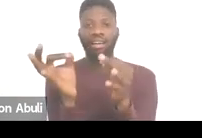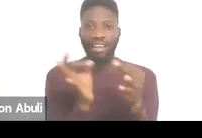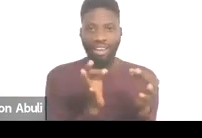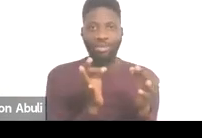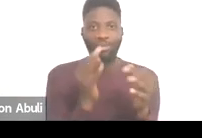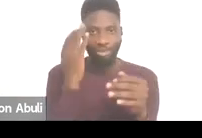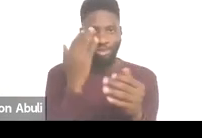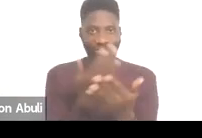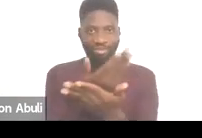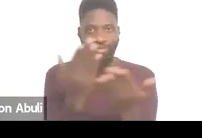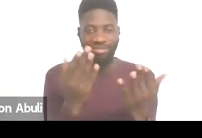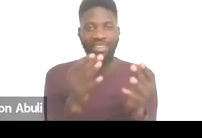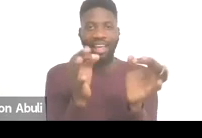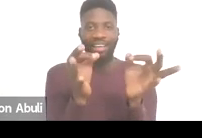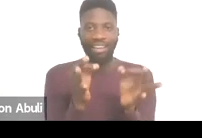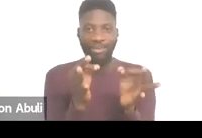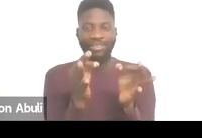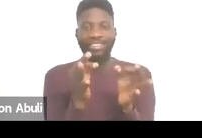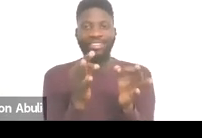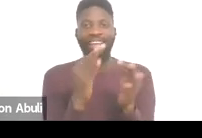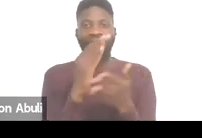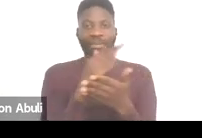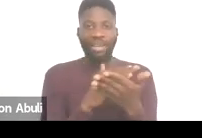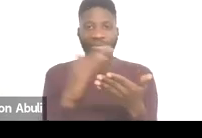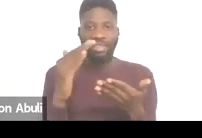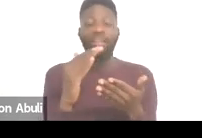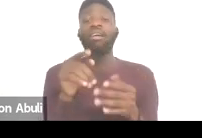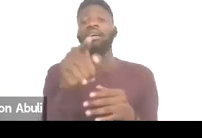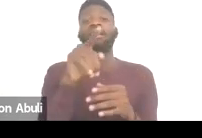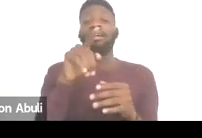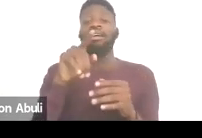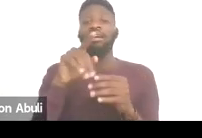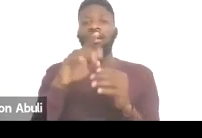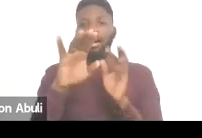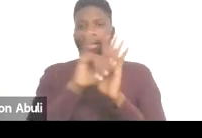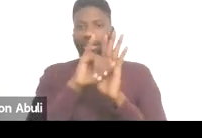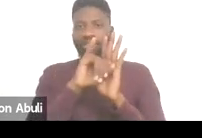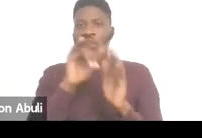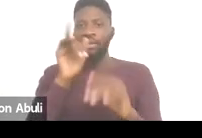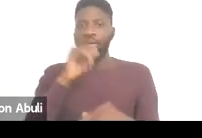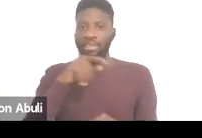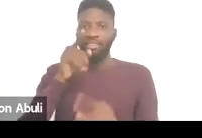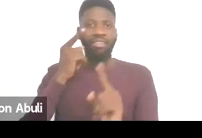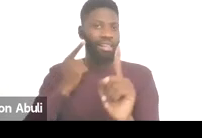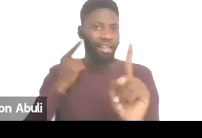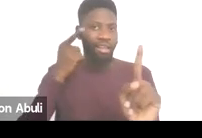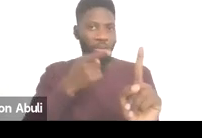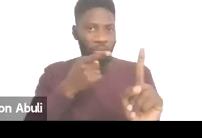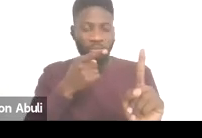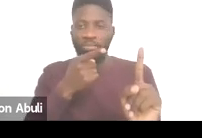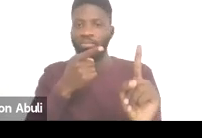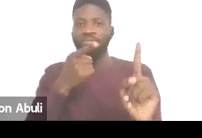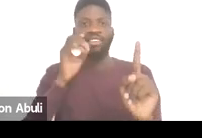accounts department. If you identify that you're looking towards becoming an